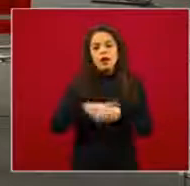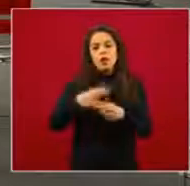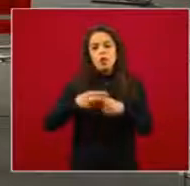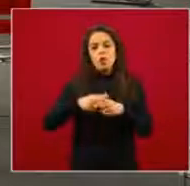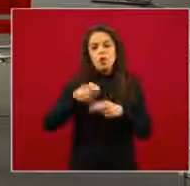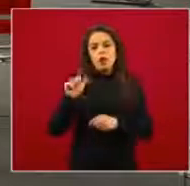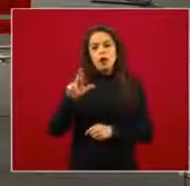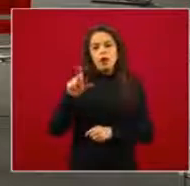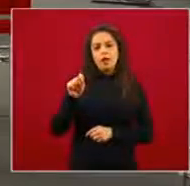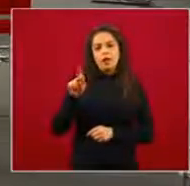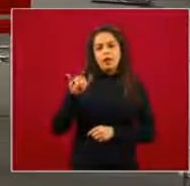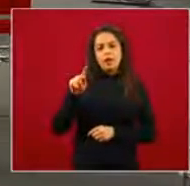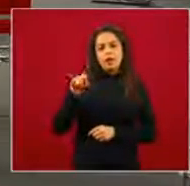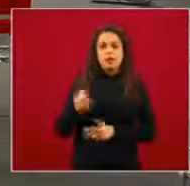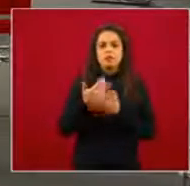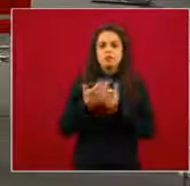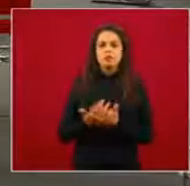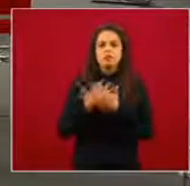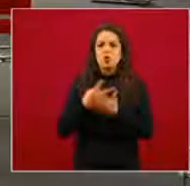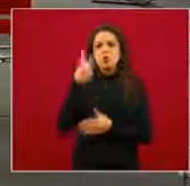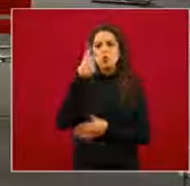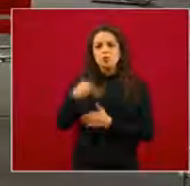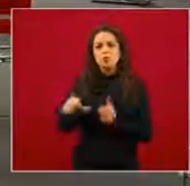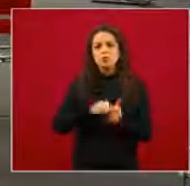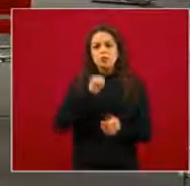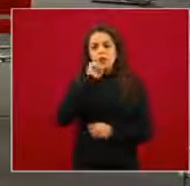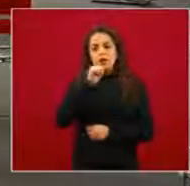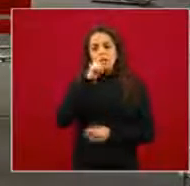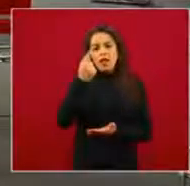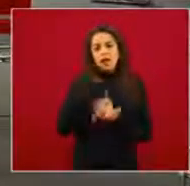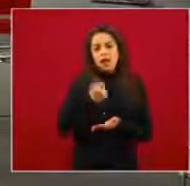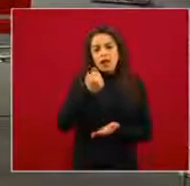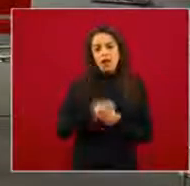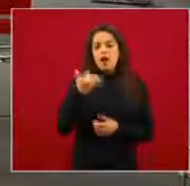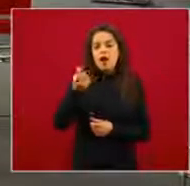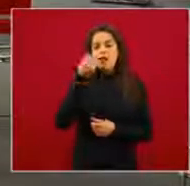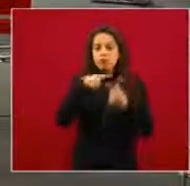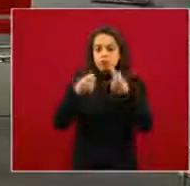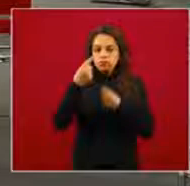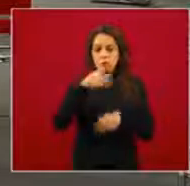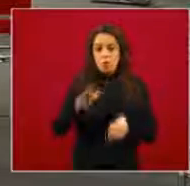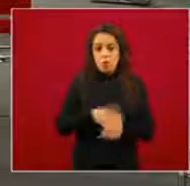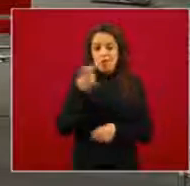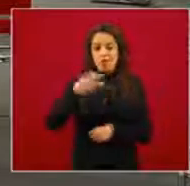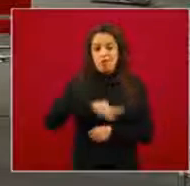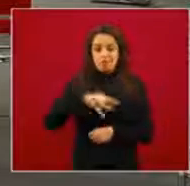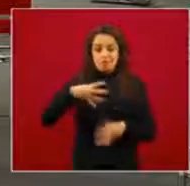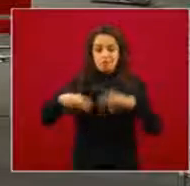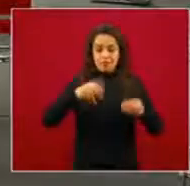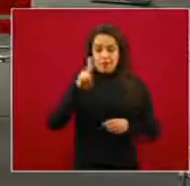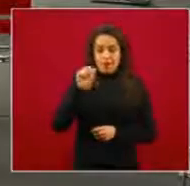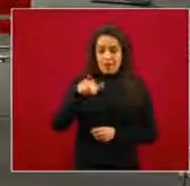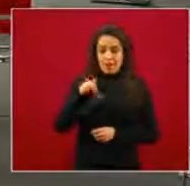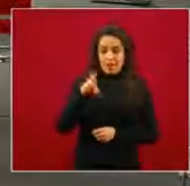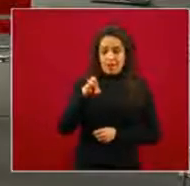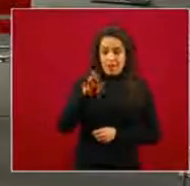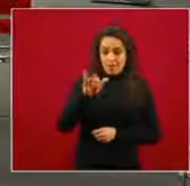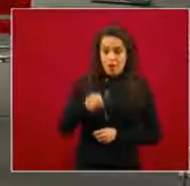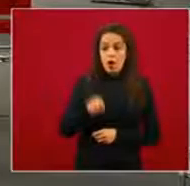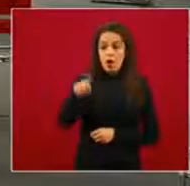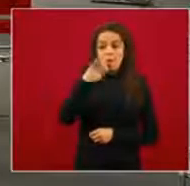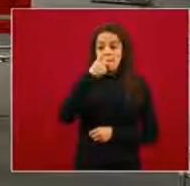with arthritis who have been for 2 months without therapy and without medicine, and you were going